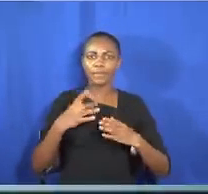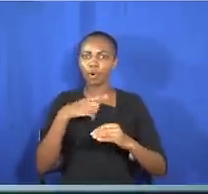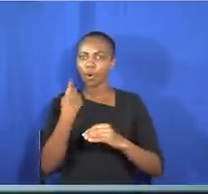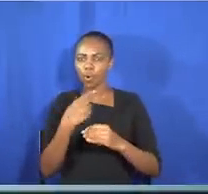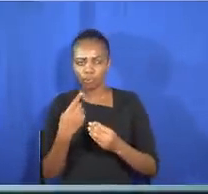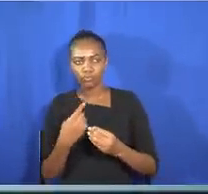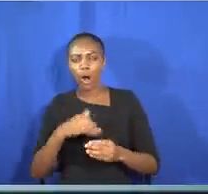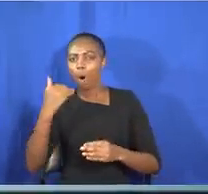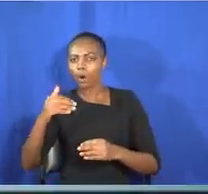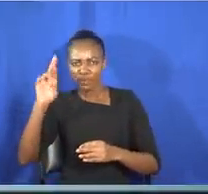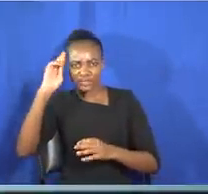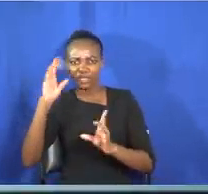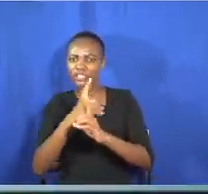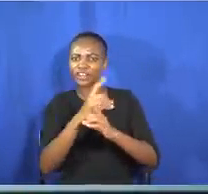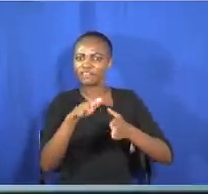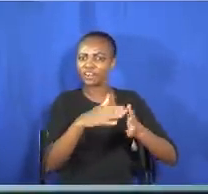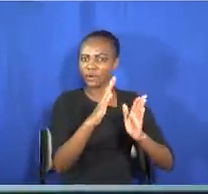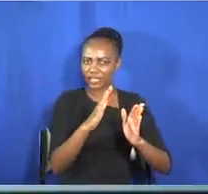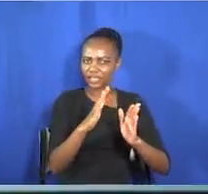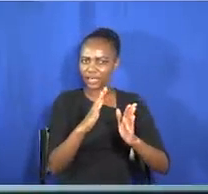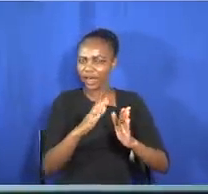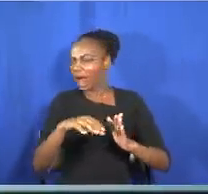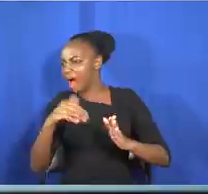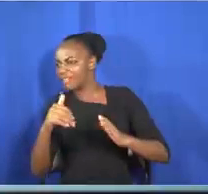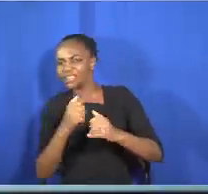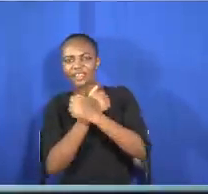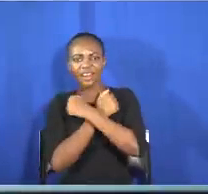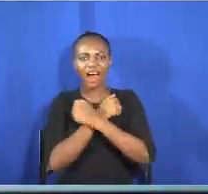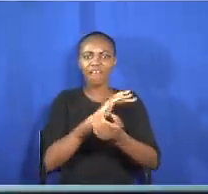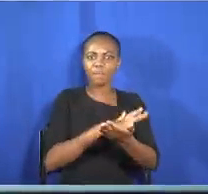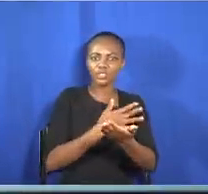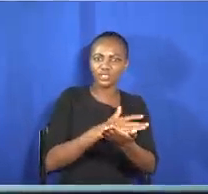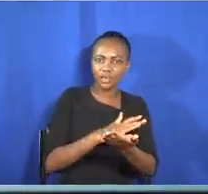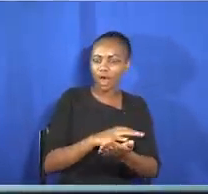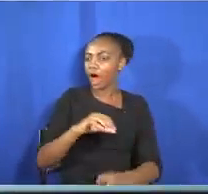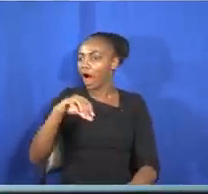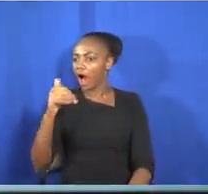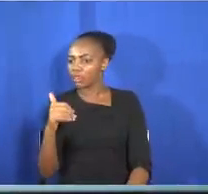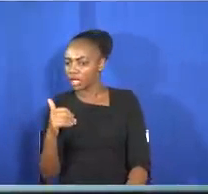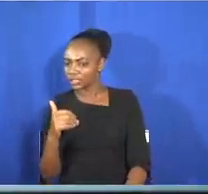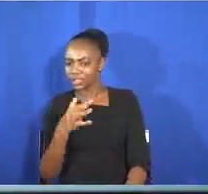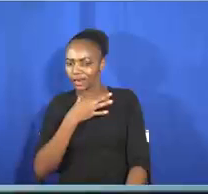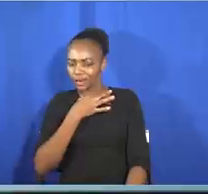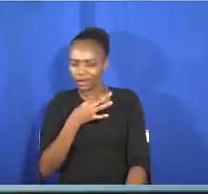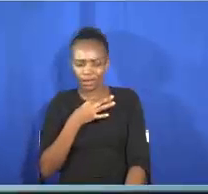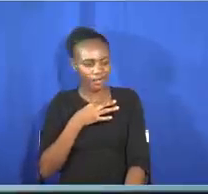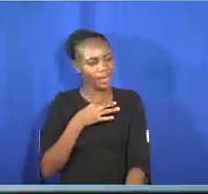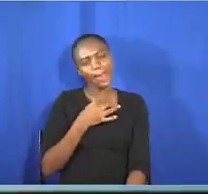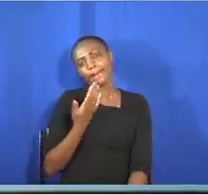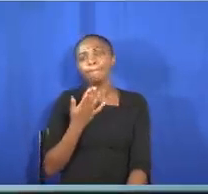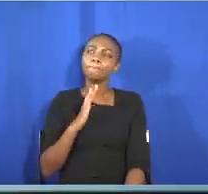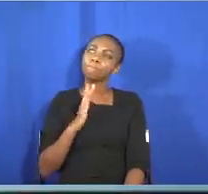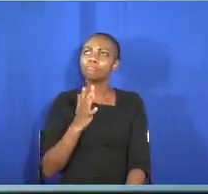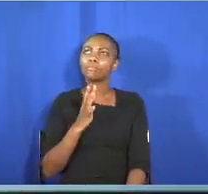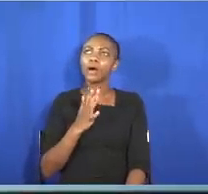some of us who are logical reasoning. There are some of us who are musical. There are some of us